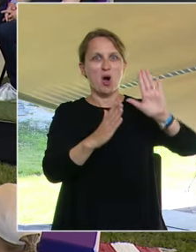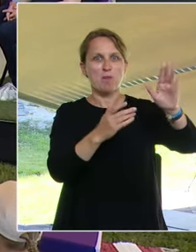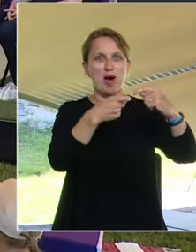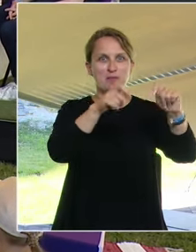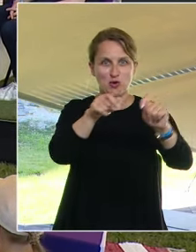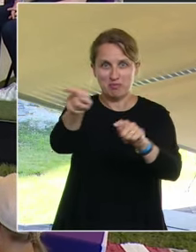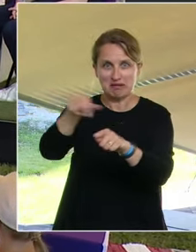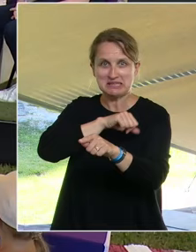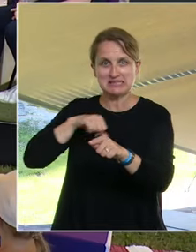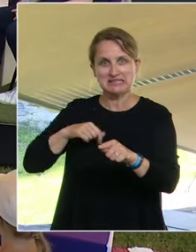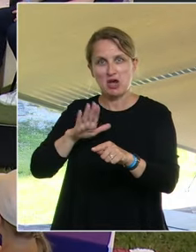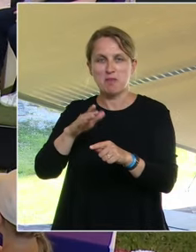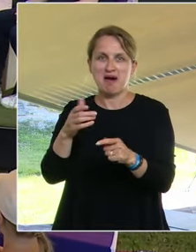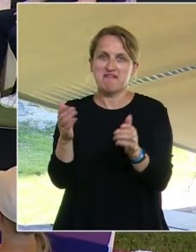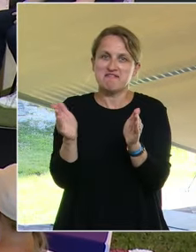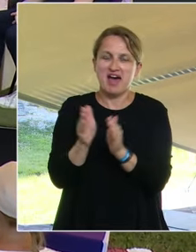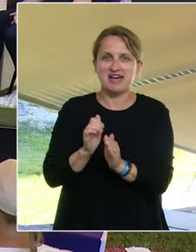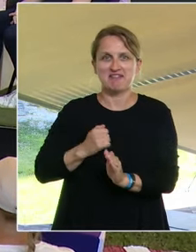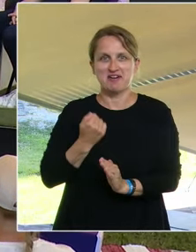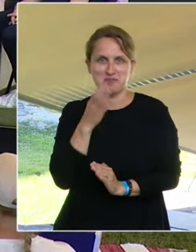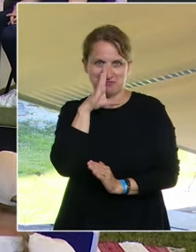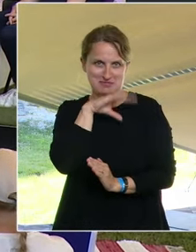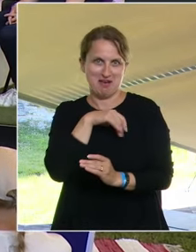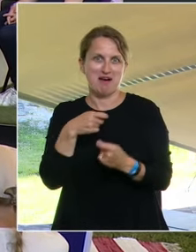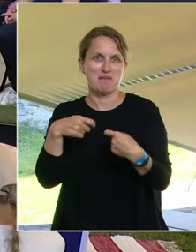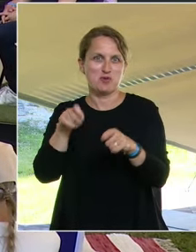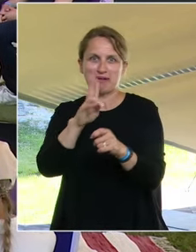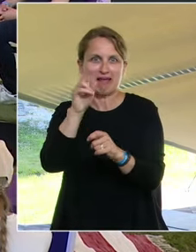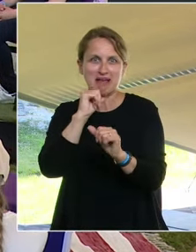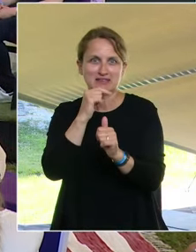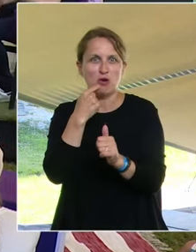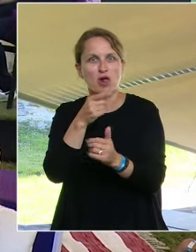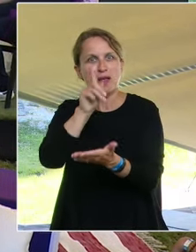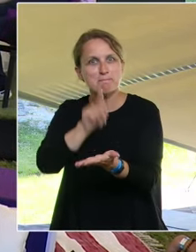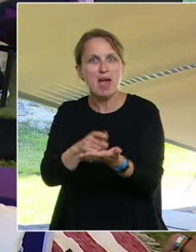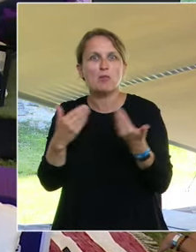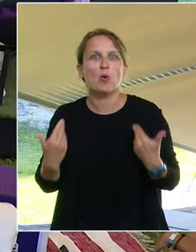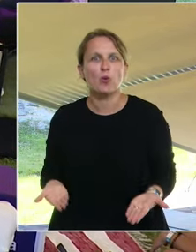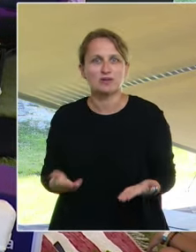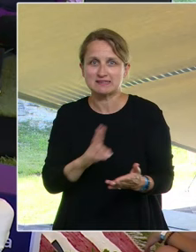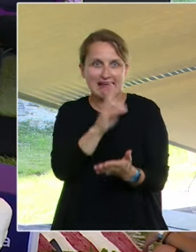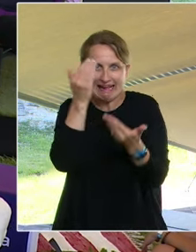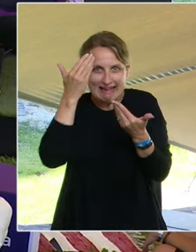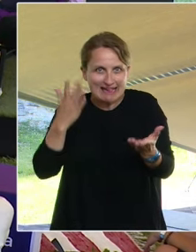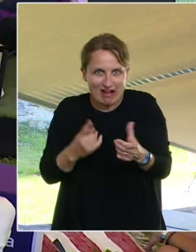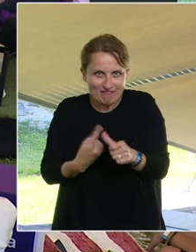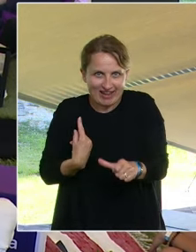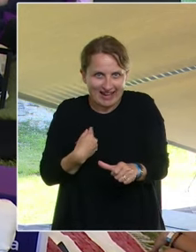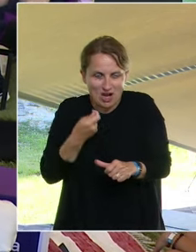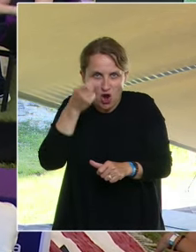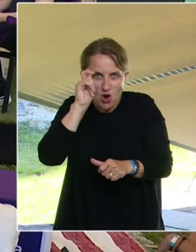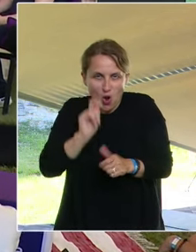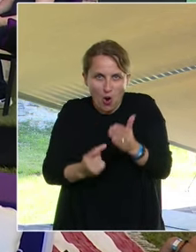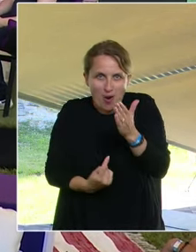we are all experimenting. There is nobody who can really tell you that this is the way you should do it, because nobody knows. So, and when you